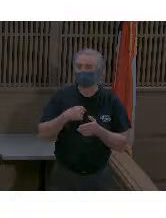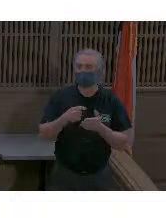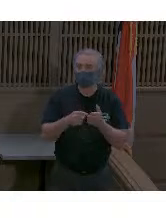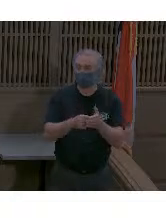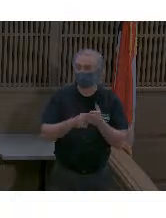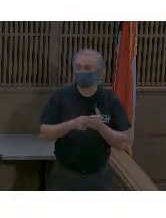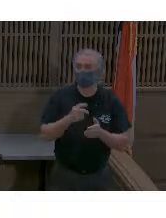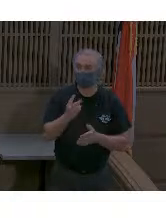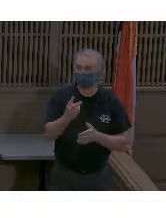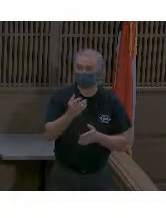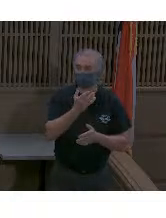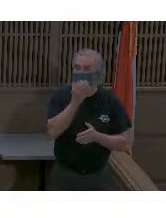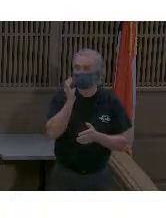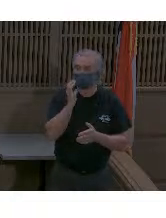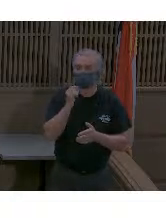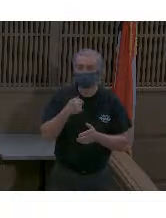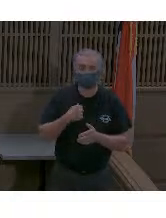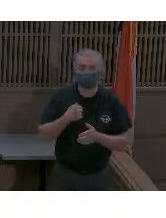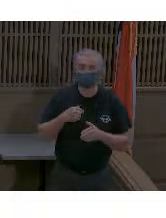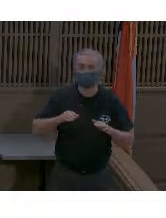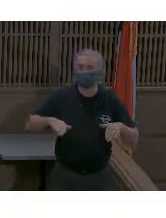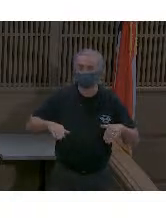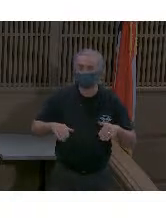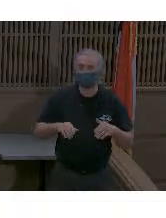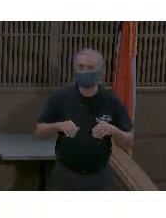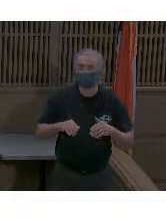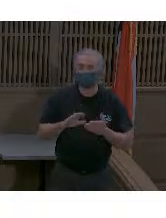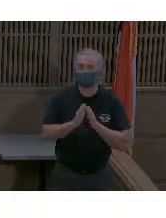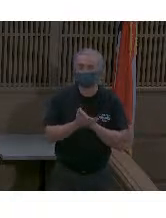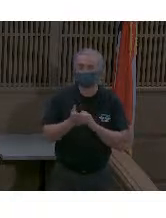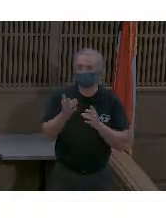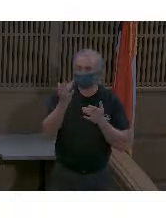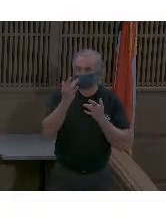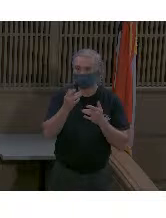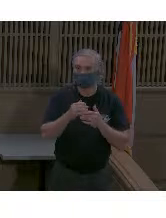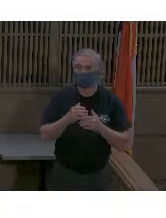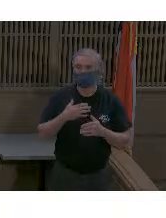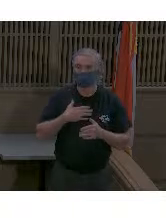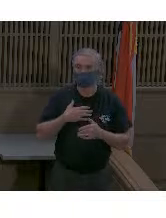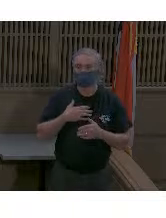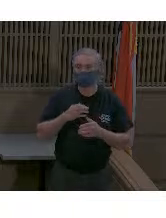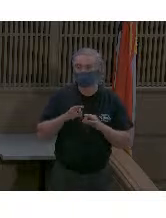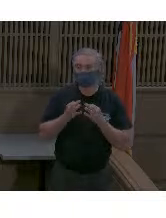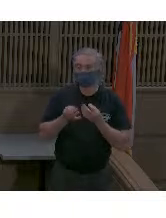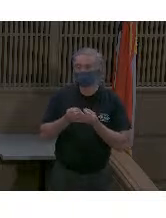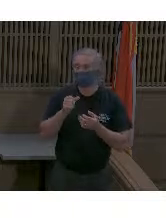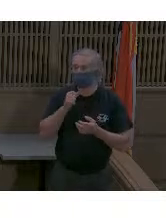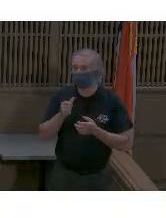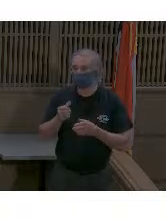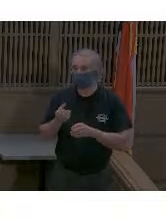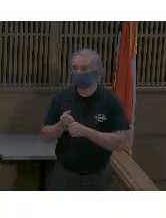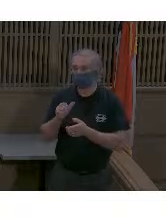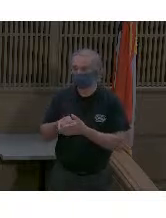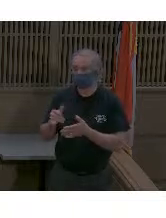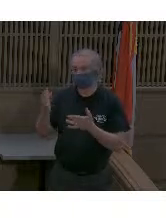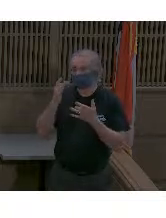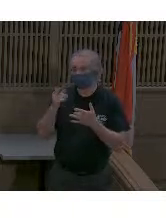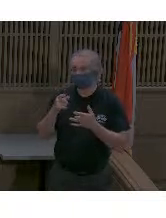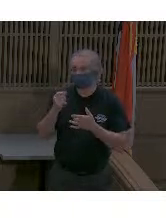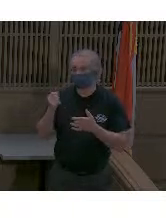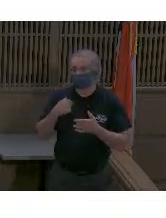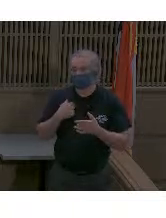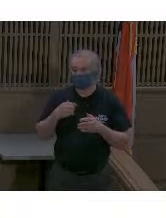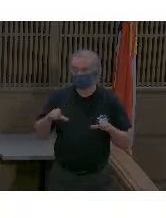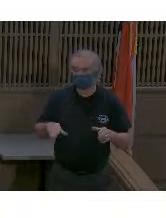it. I haven't gotten the virus. And my family haven't gotten it. My personal family, immediate family haven't gotten the virus because we're doing everything we possibly can. So it